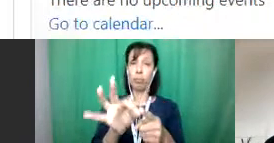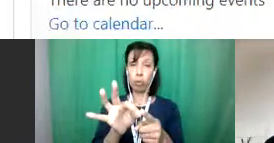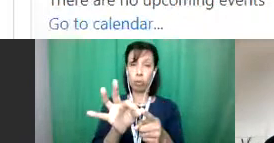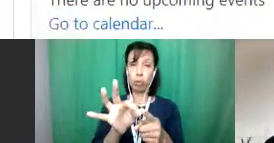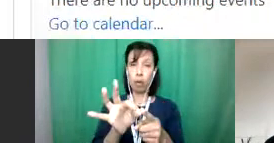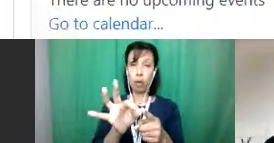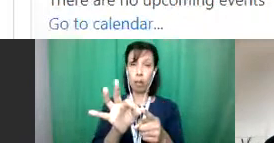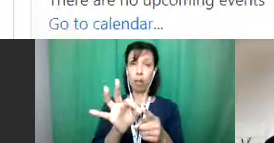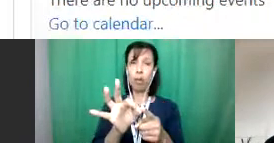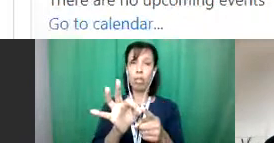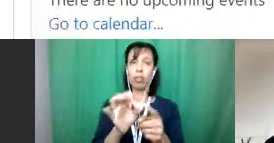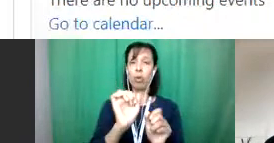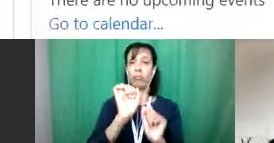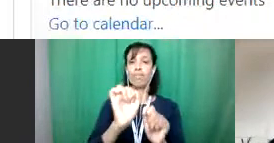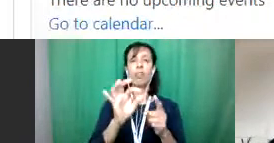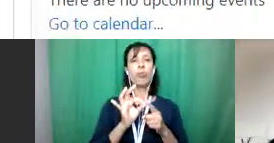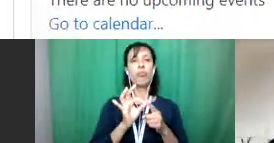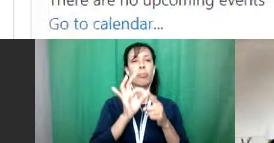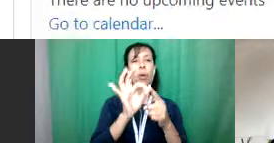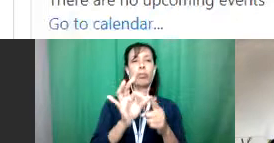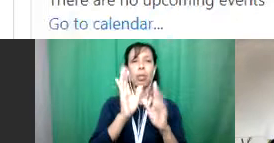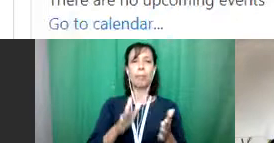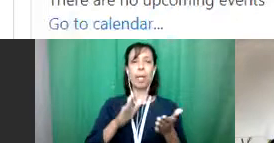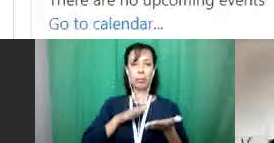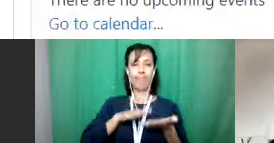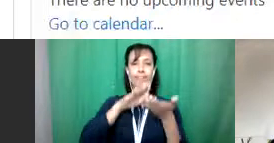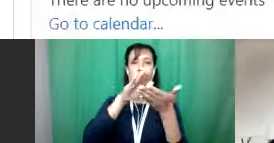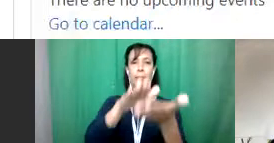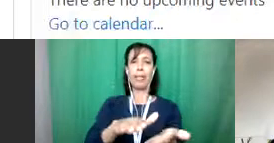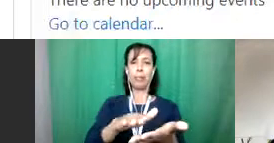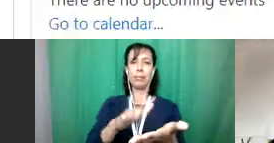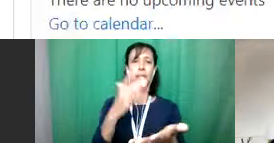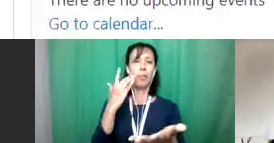submit that proposal in January